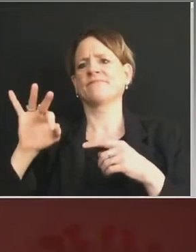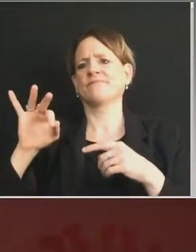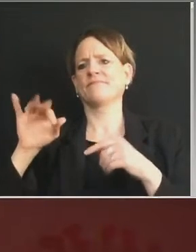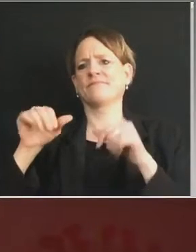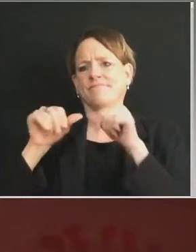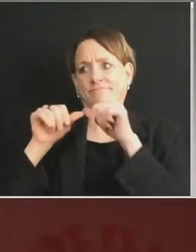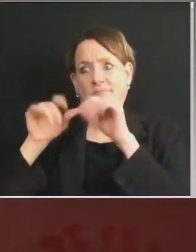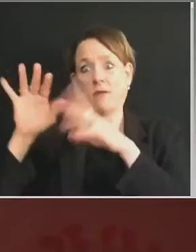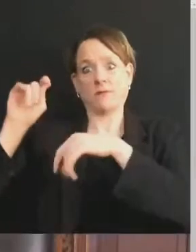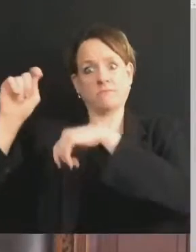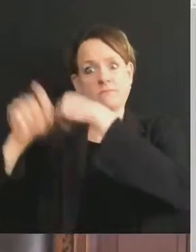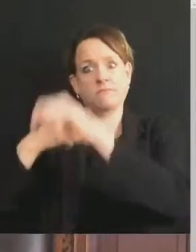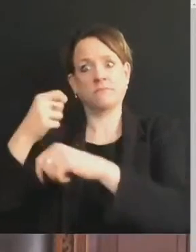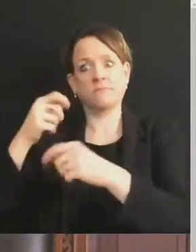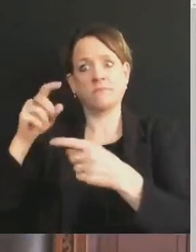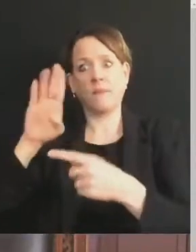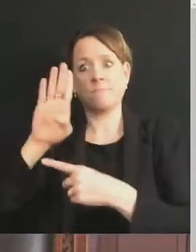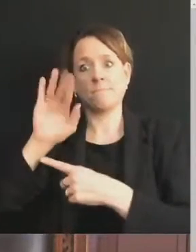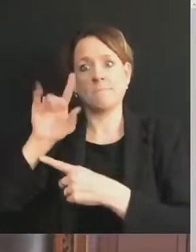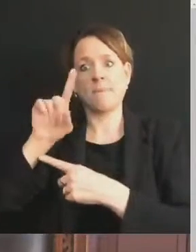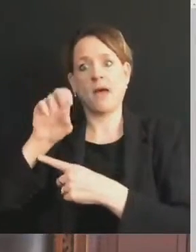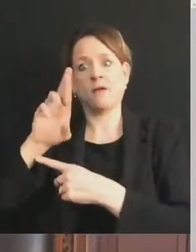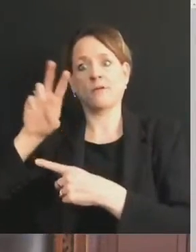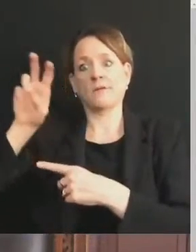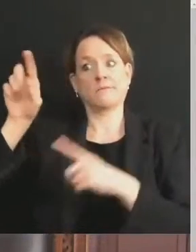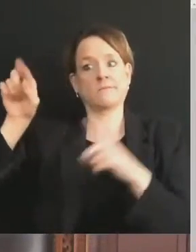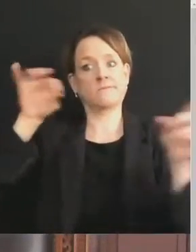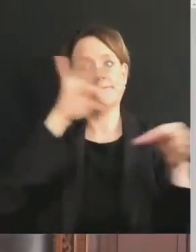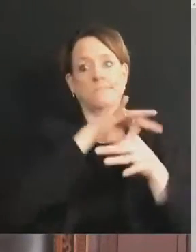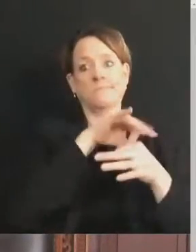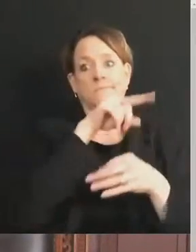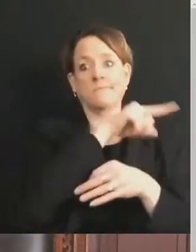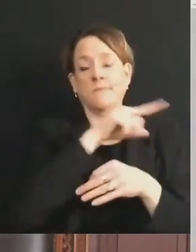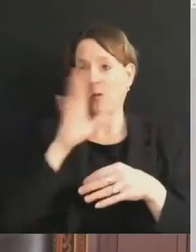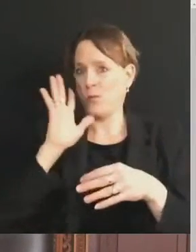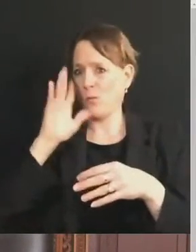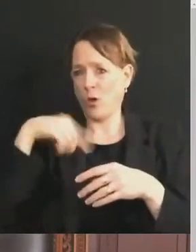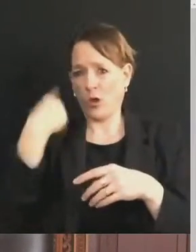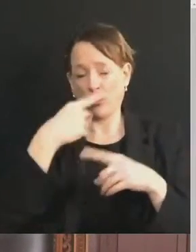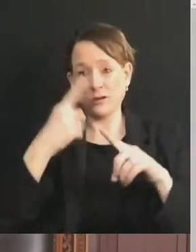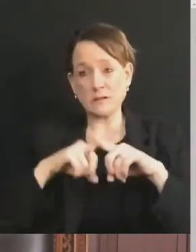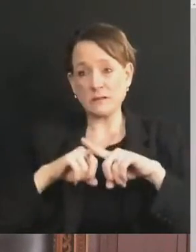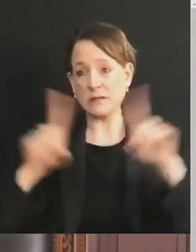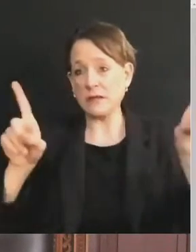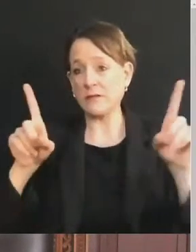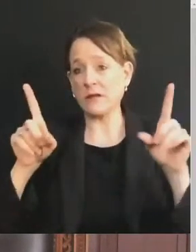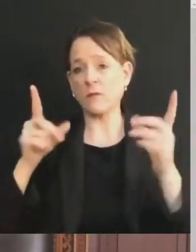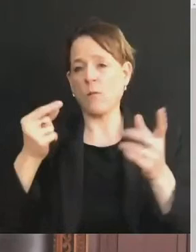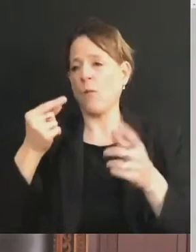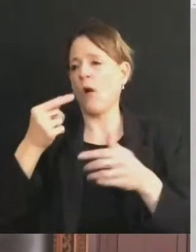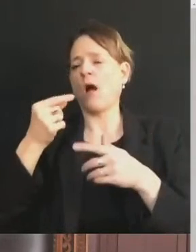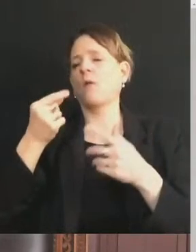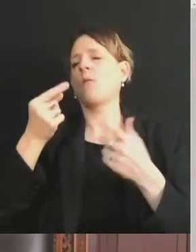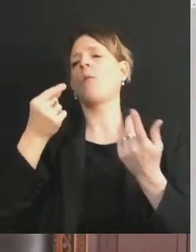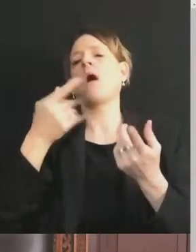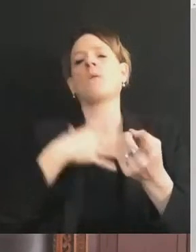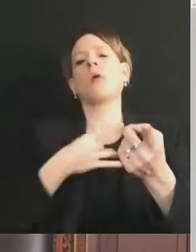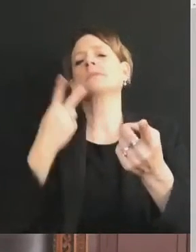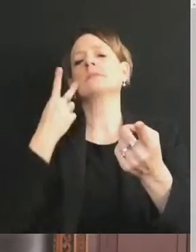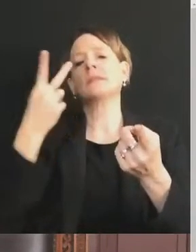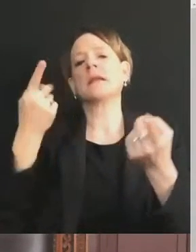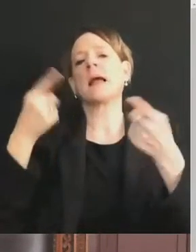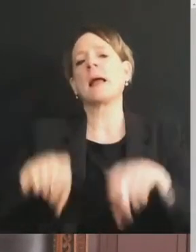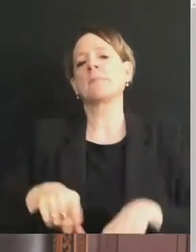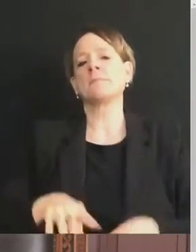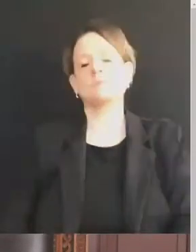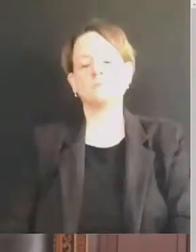I believe I'll try to answer your question. I think around the election, if this is